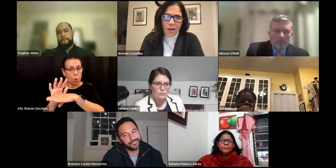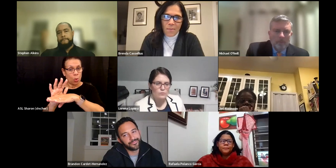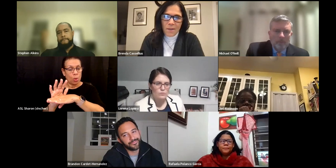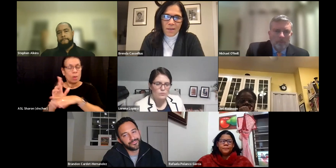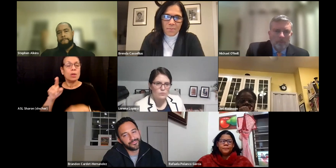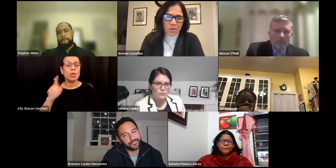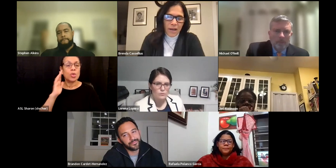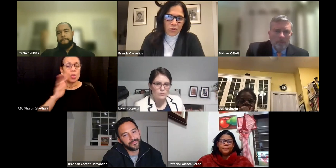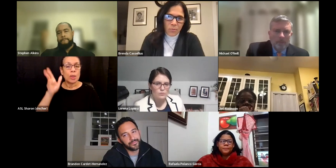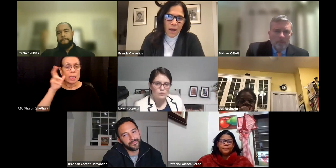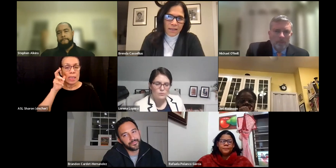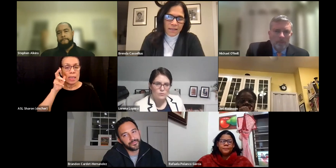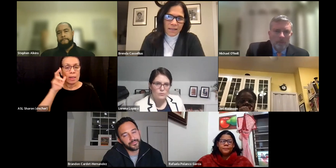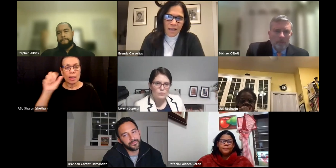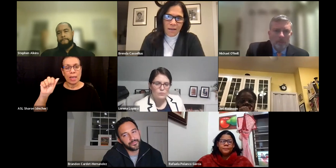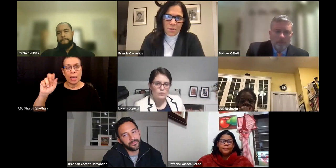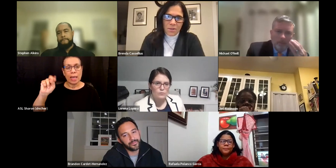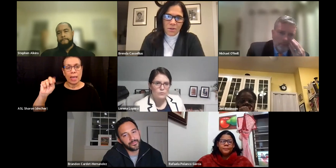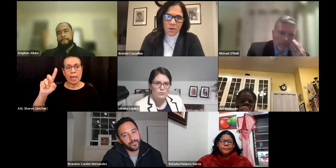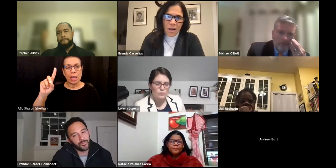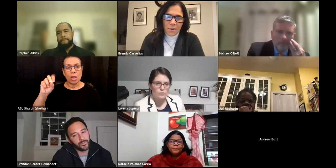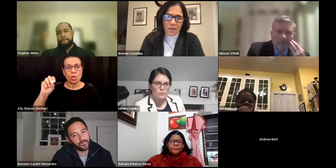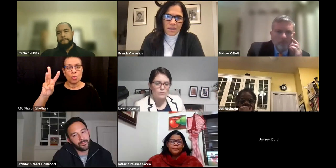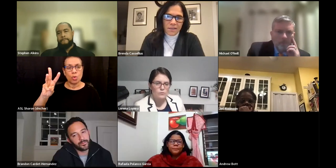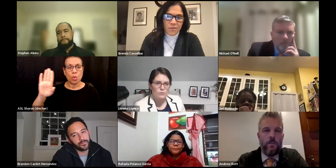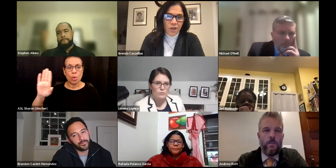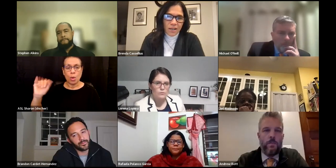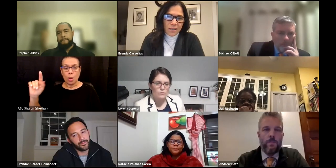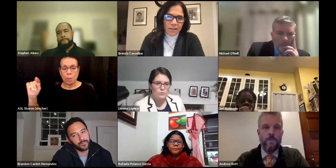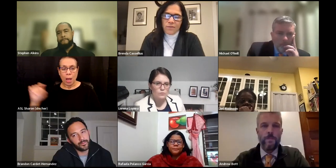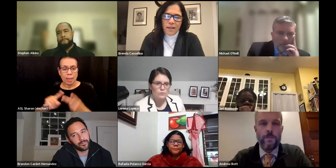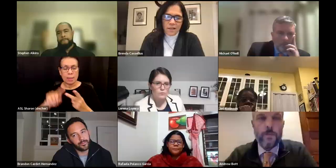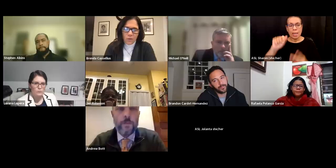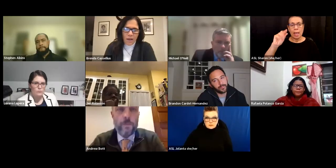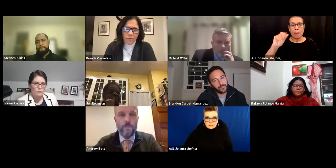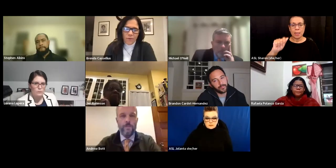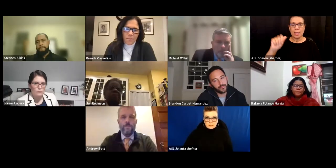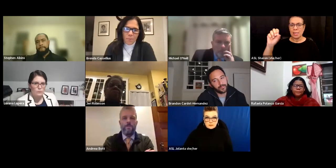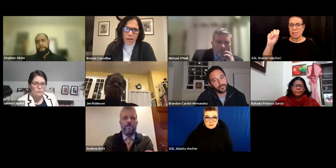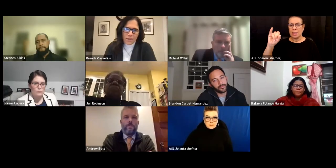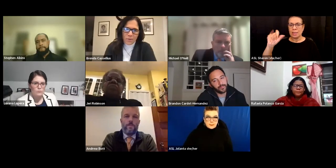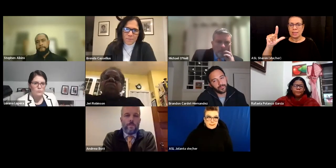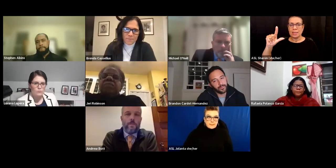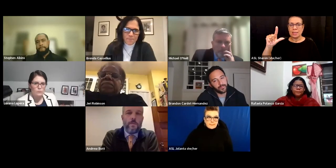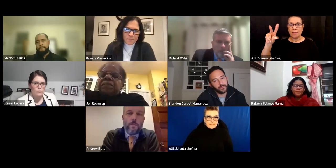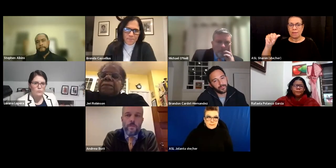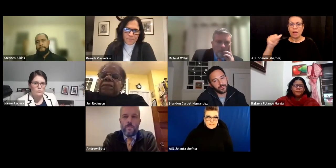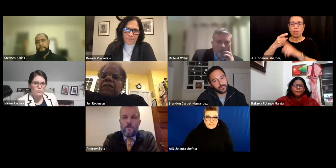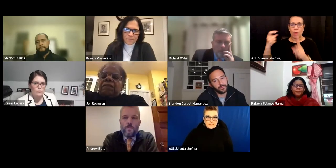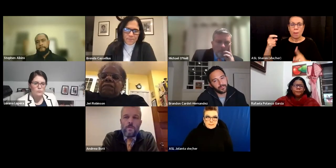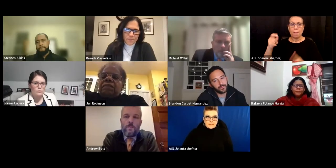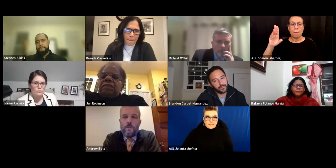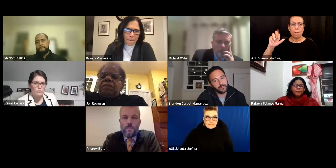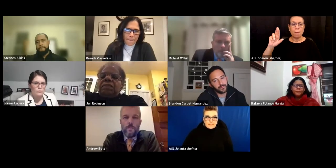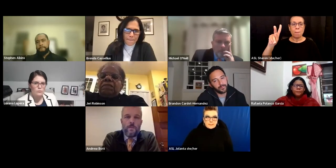hear from mr andrew bott and mr amica silver silva from burke high school